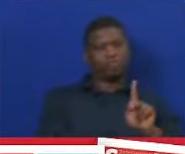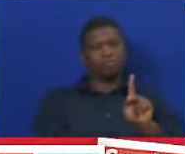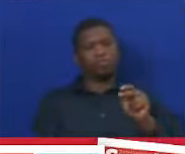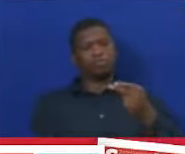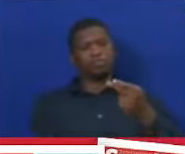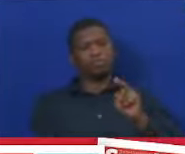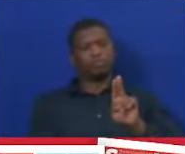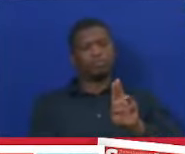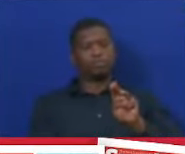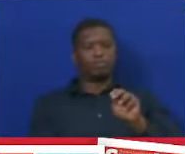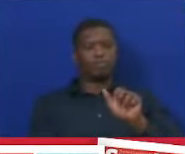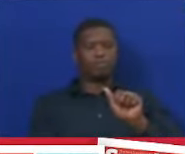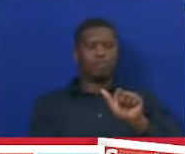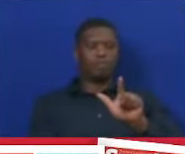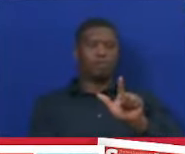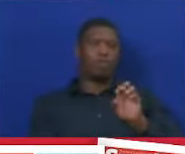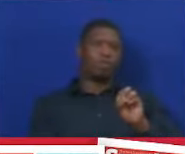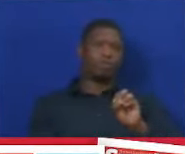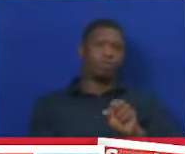Commissioners.